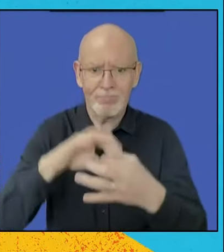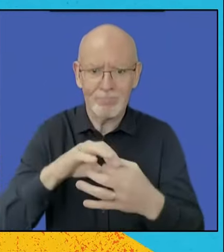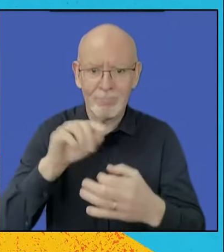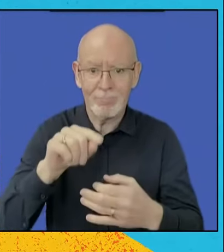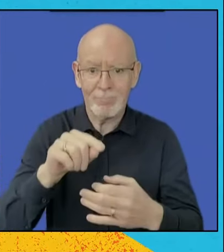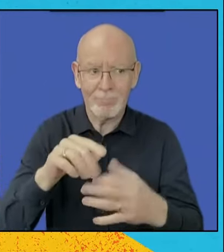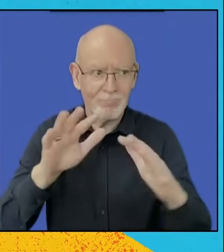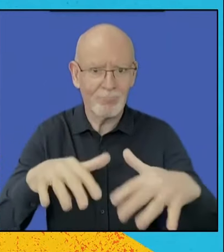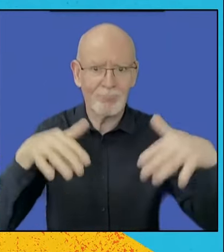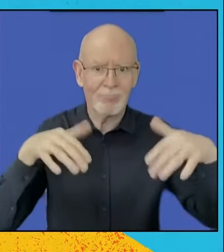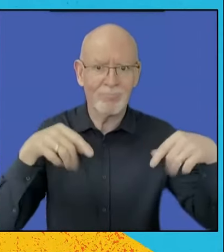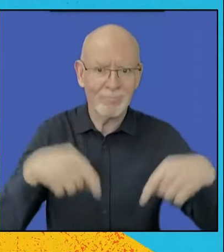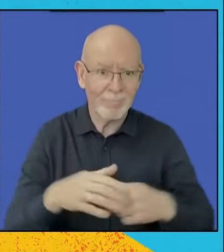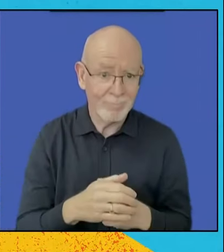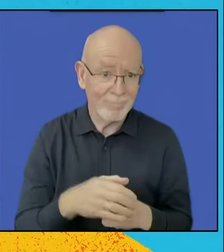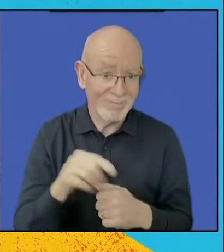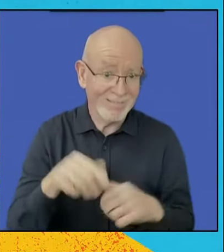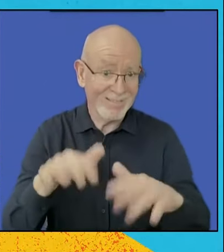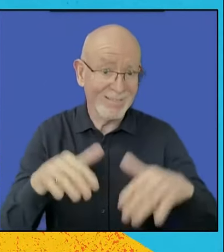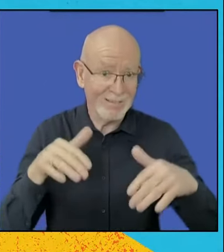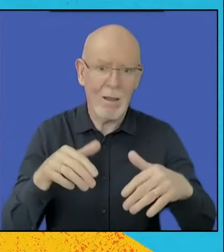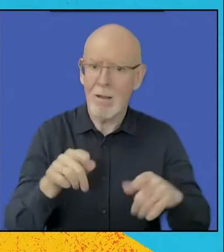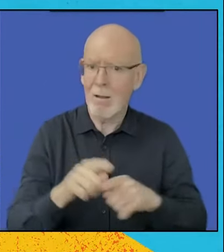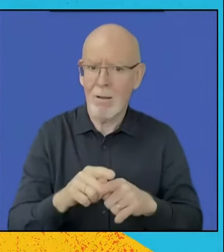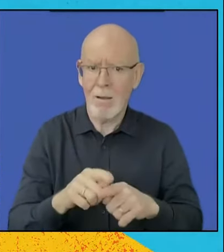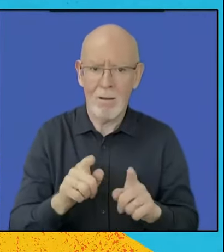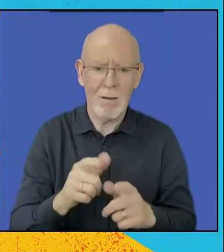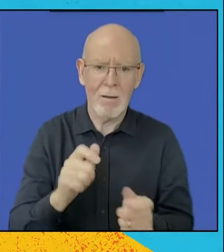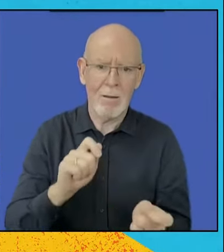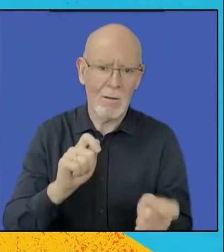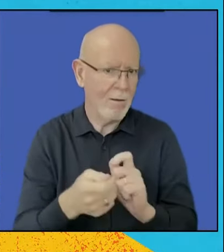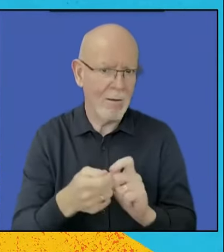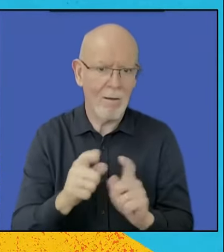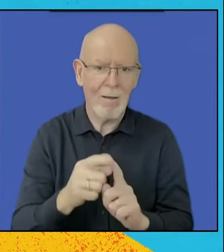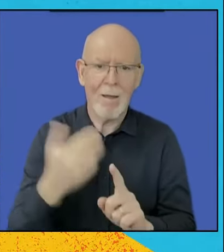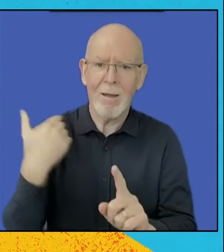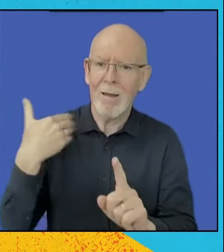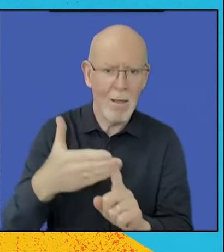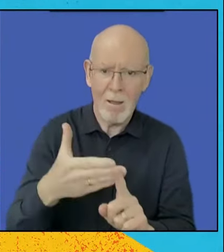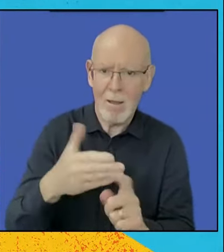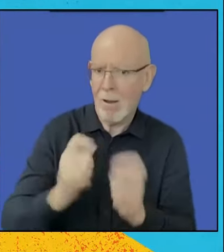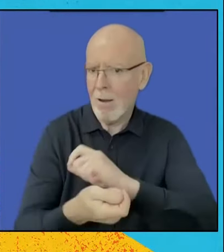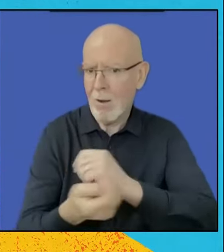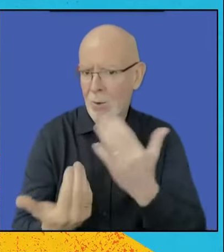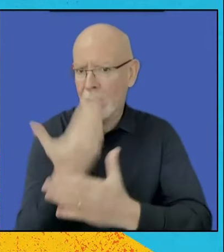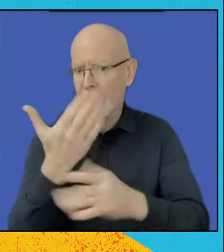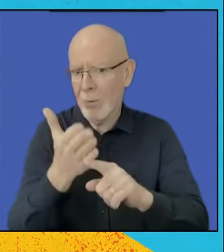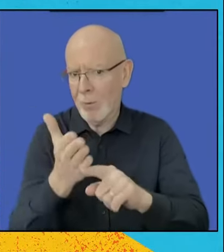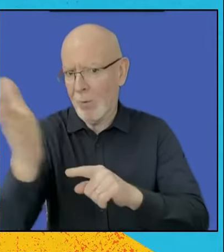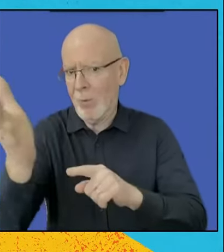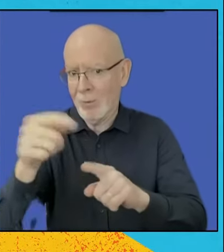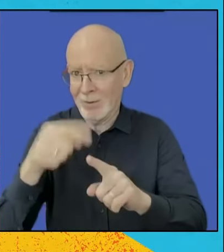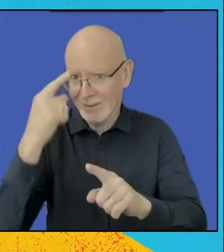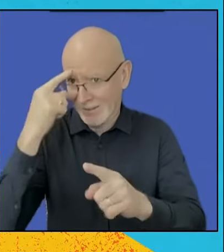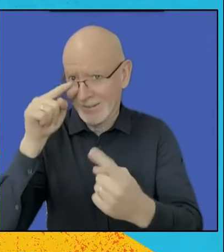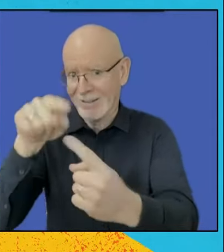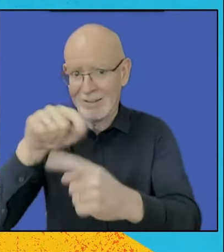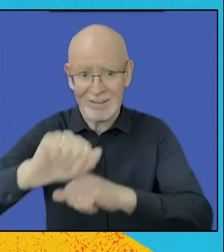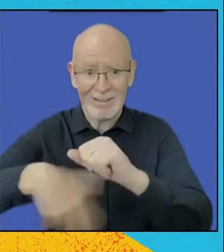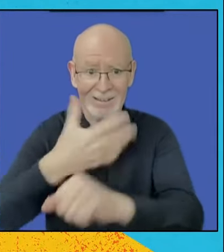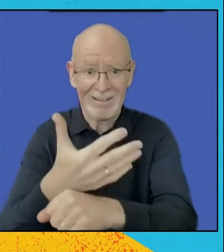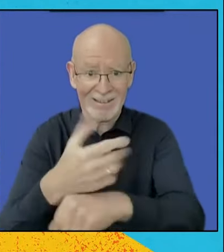checkbooks, can invest in SDG progress. So today, I urge you to stand up for the SDGs. Activate your